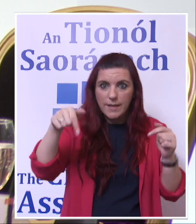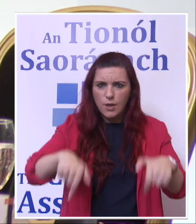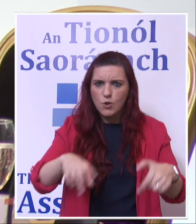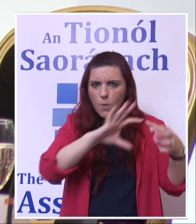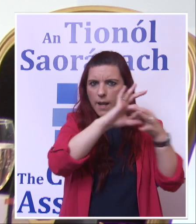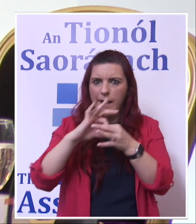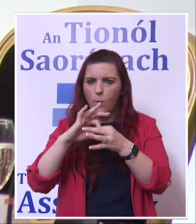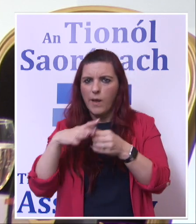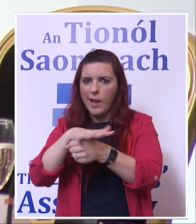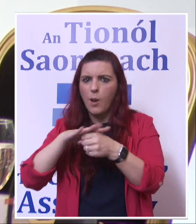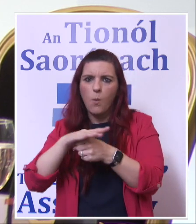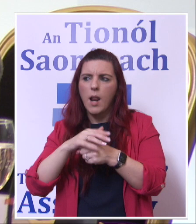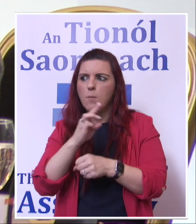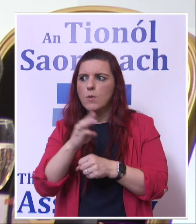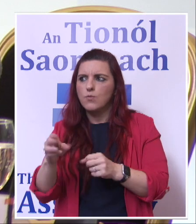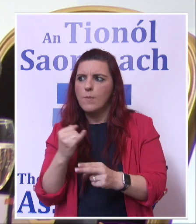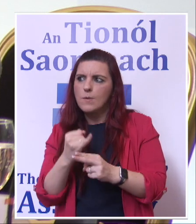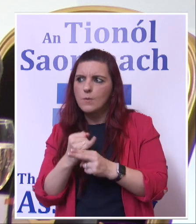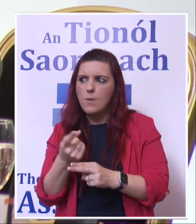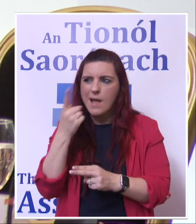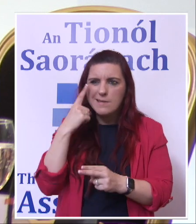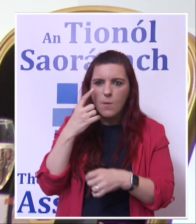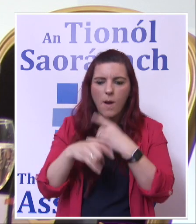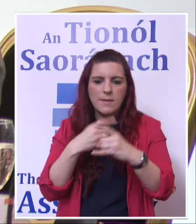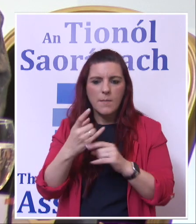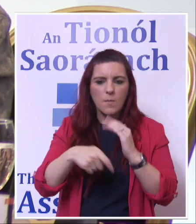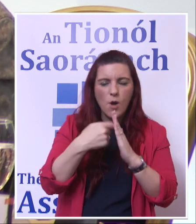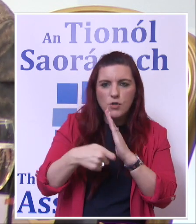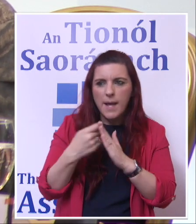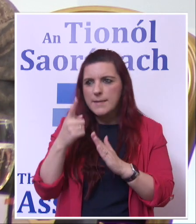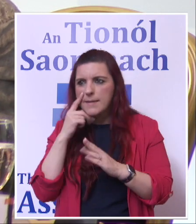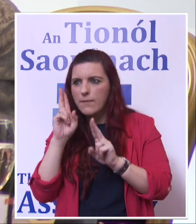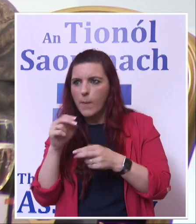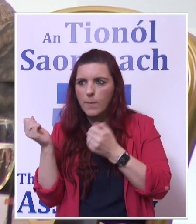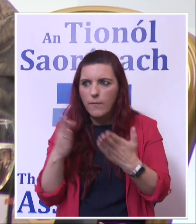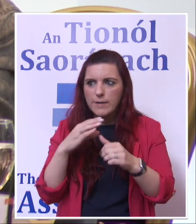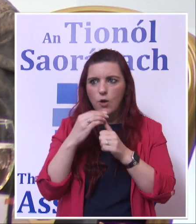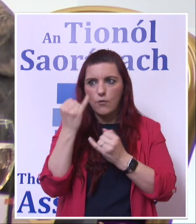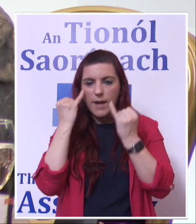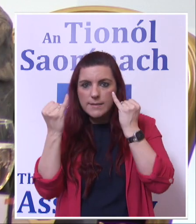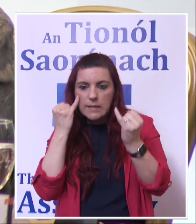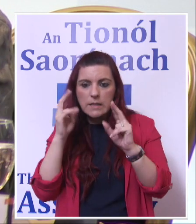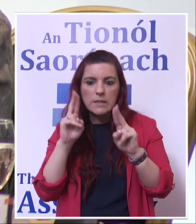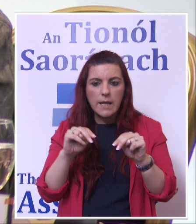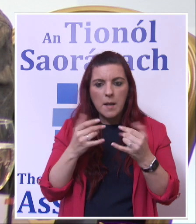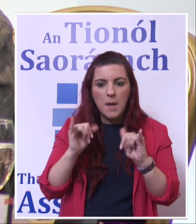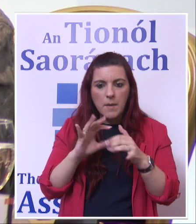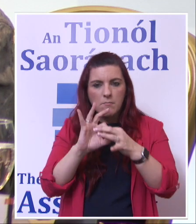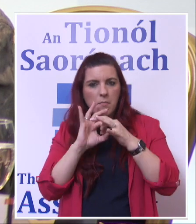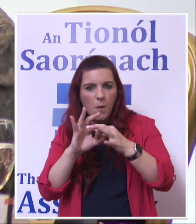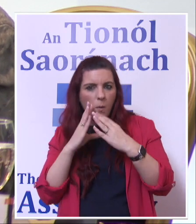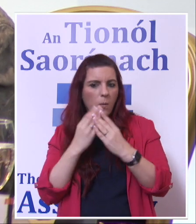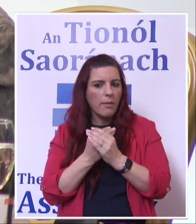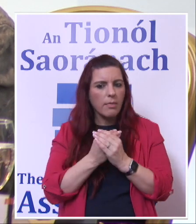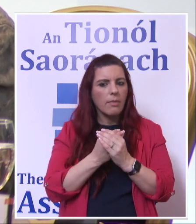secondary schools and see what's happening in these projects. Can you provide ideas? Could they do something